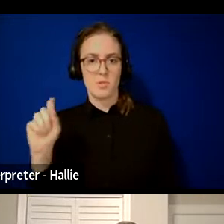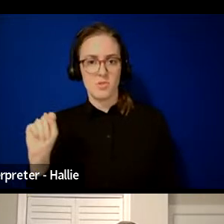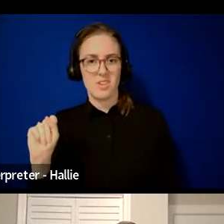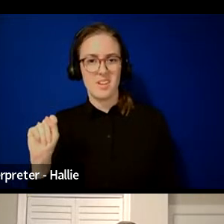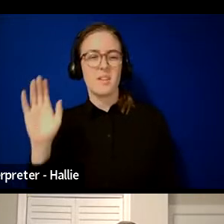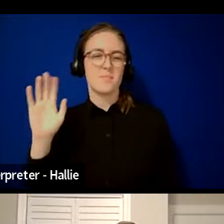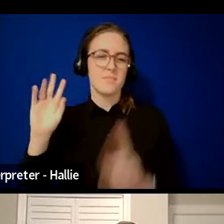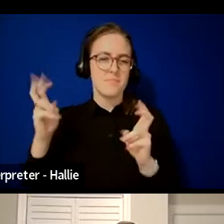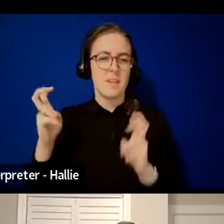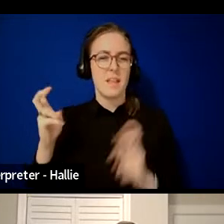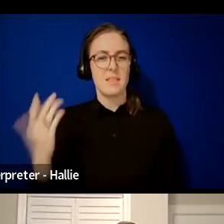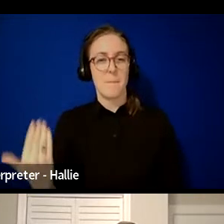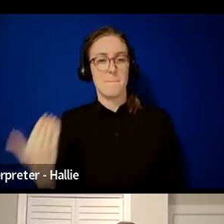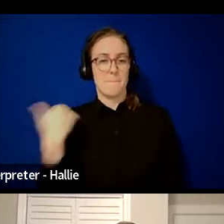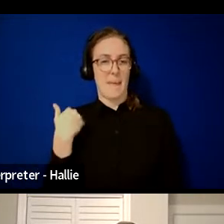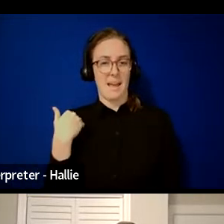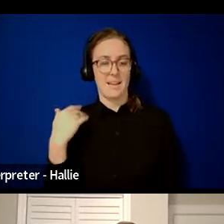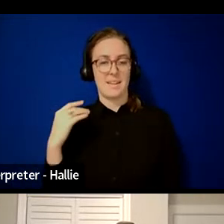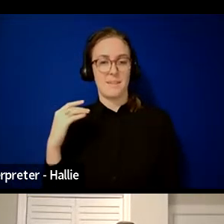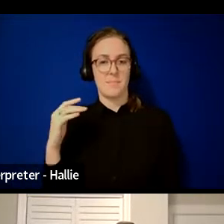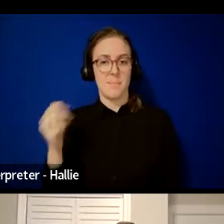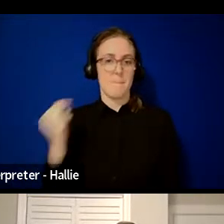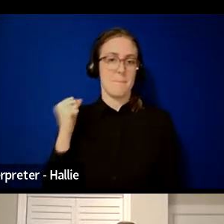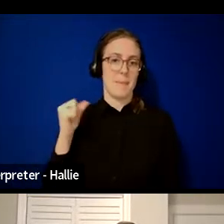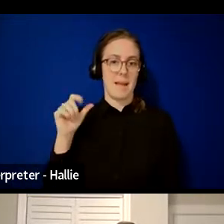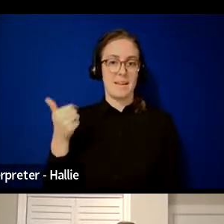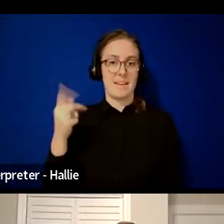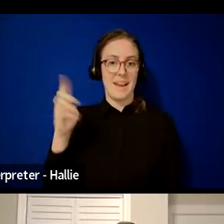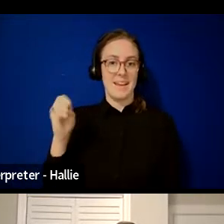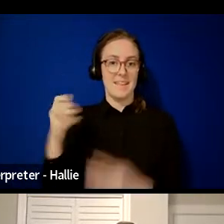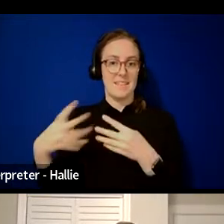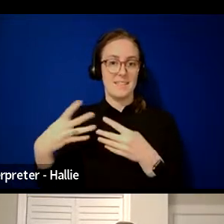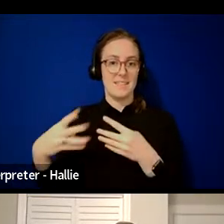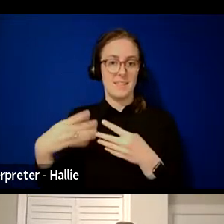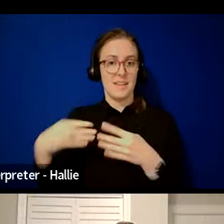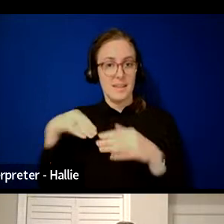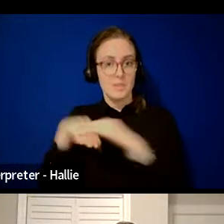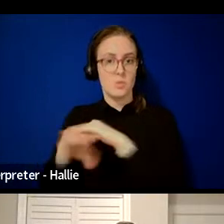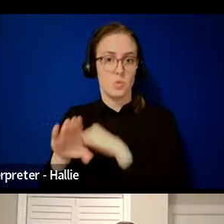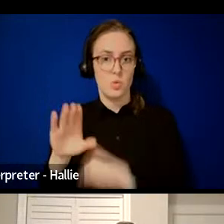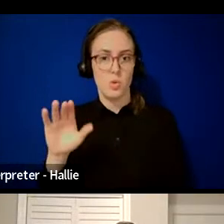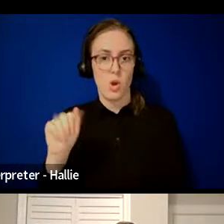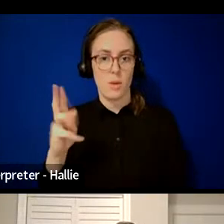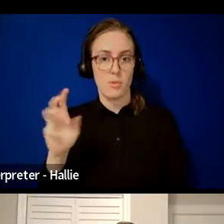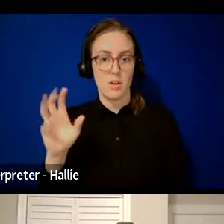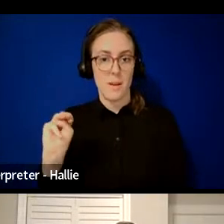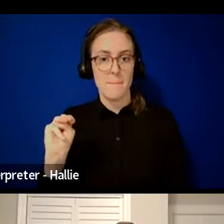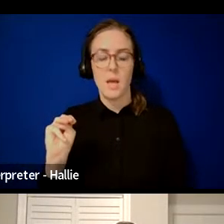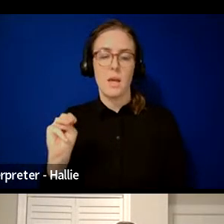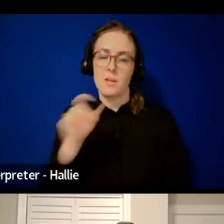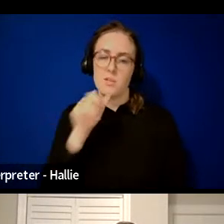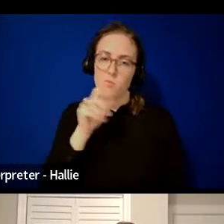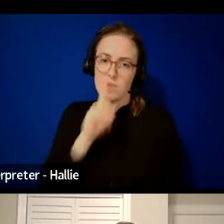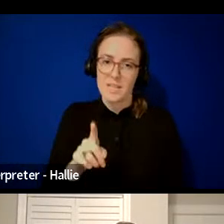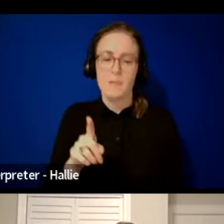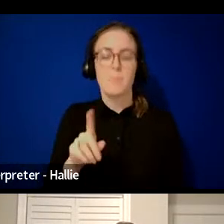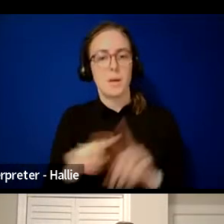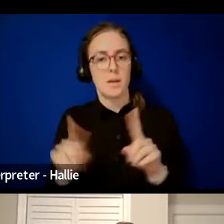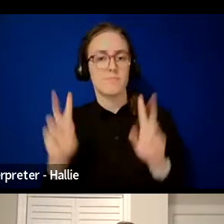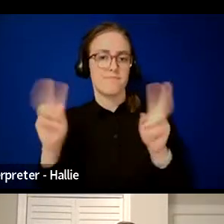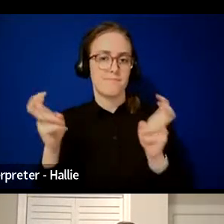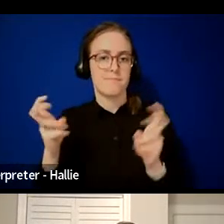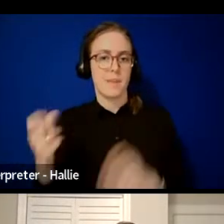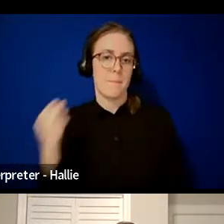it's the main gate. But police, we have a police car sit back there sometimes. Can